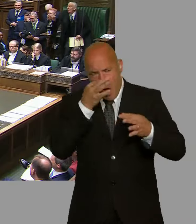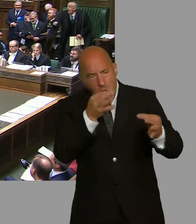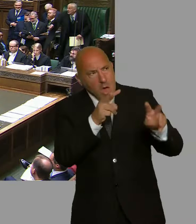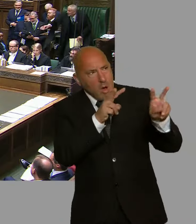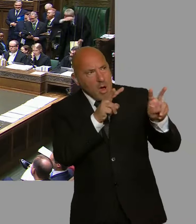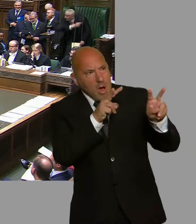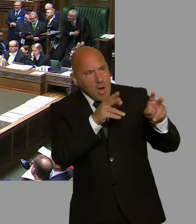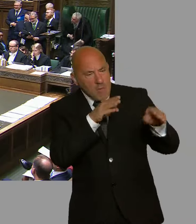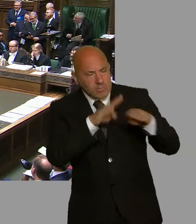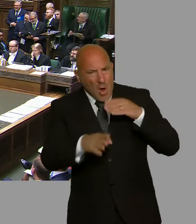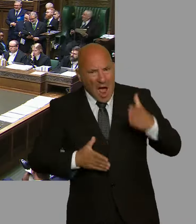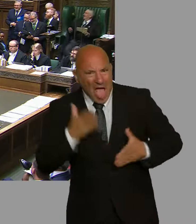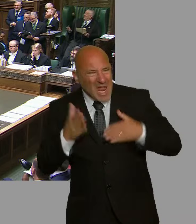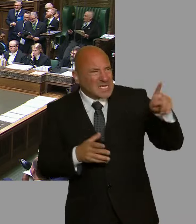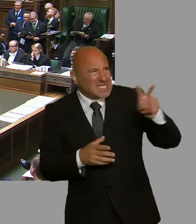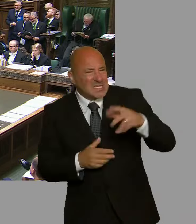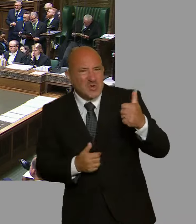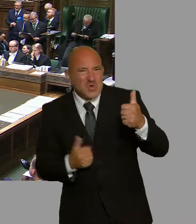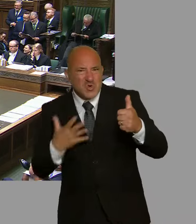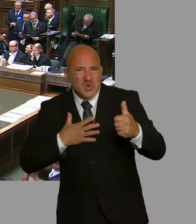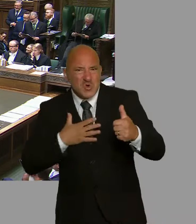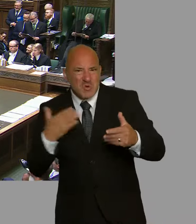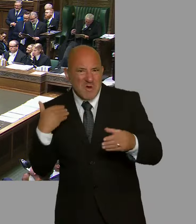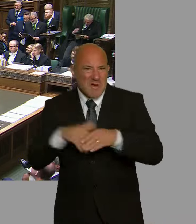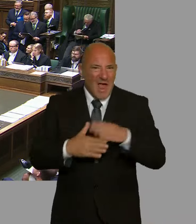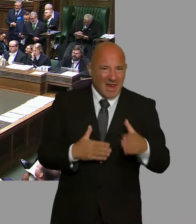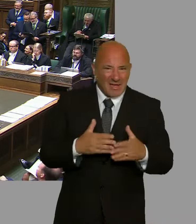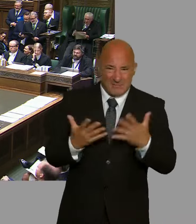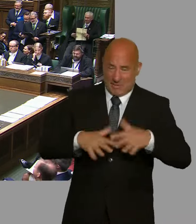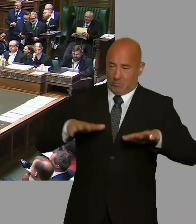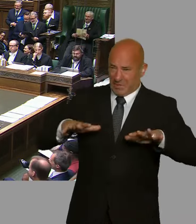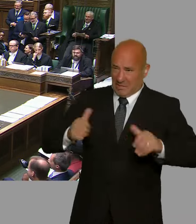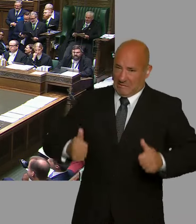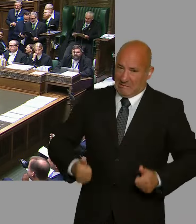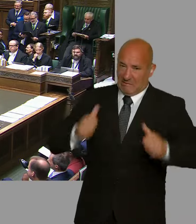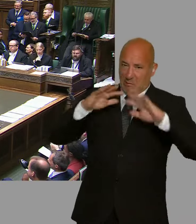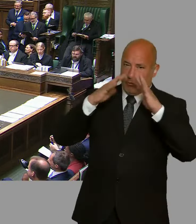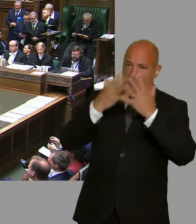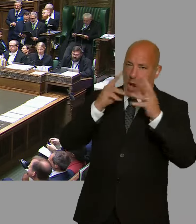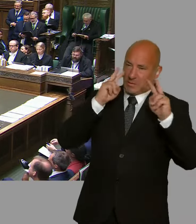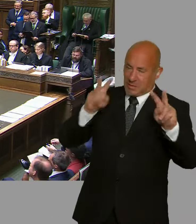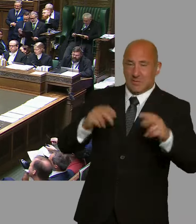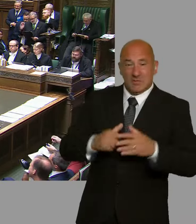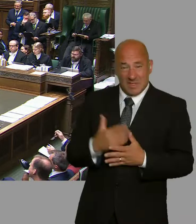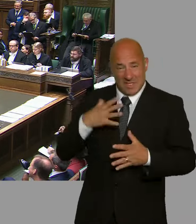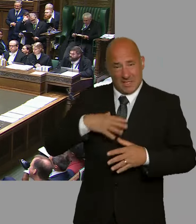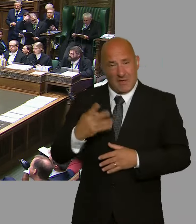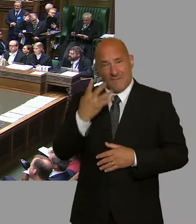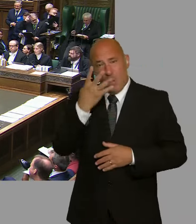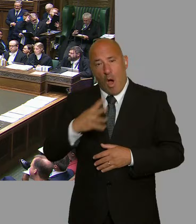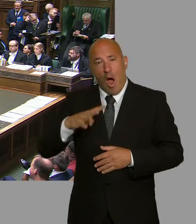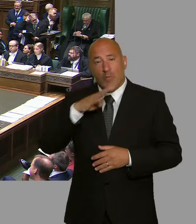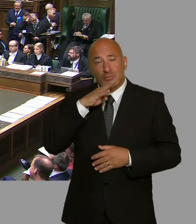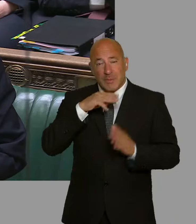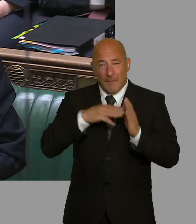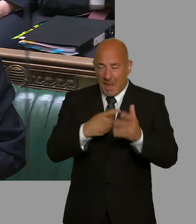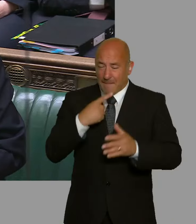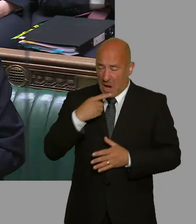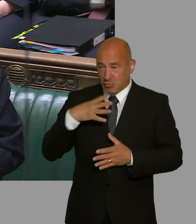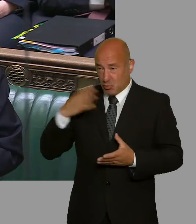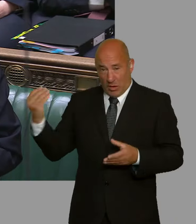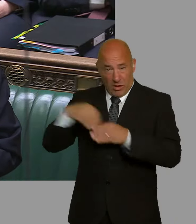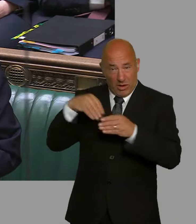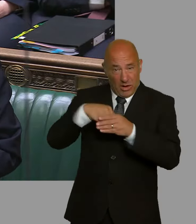I think the race has finished. Go on, Prime Minister. I thank my honourable friend. One of the greatest achievements of the last Labour government was that